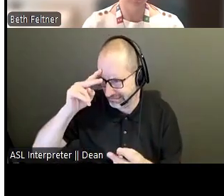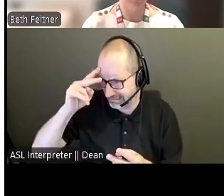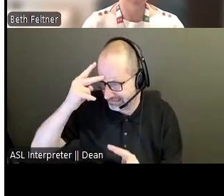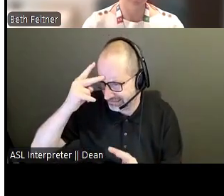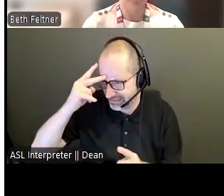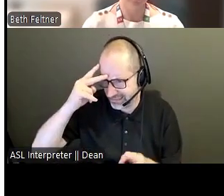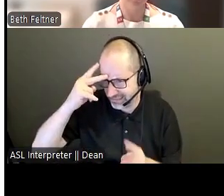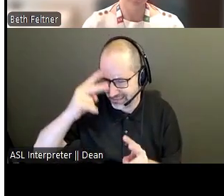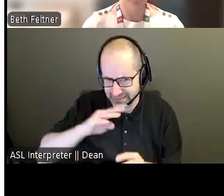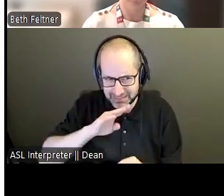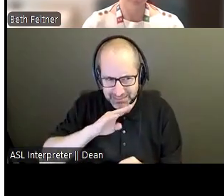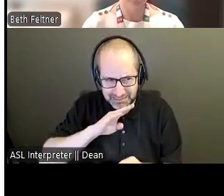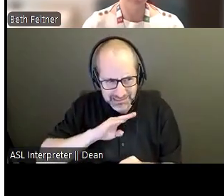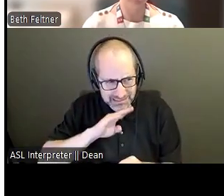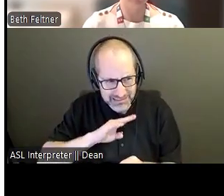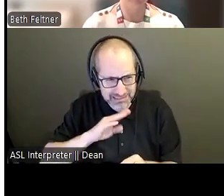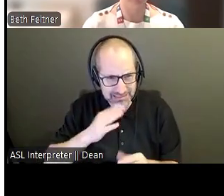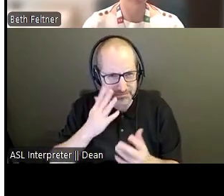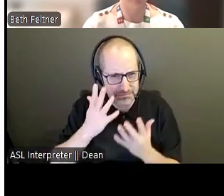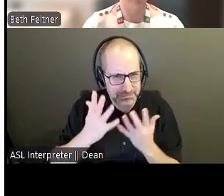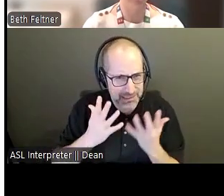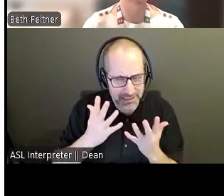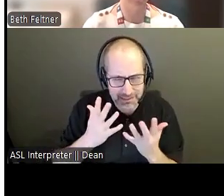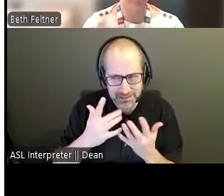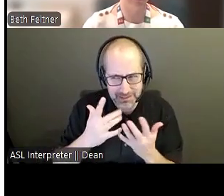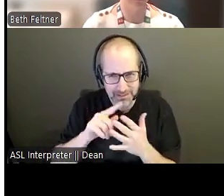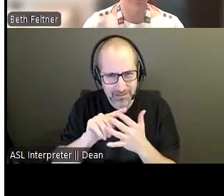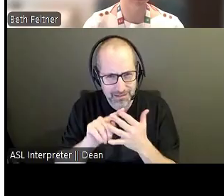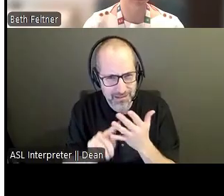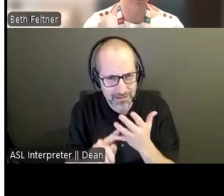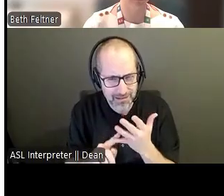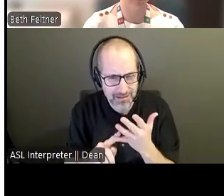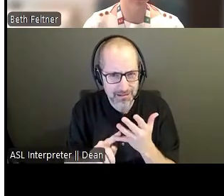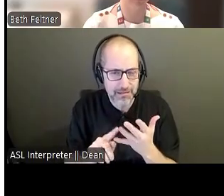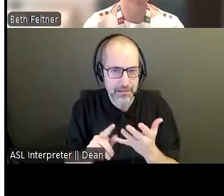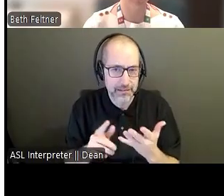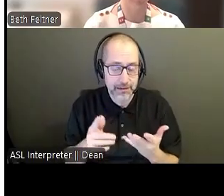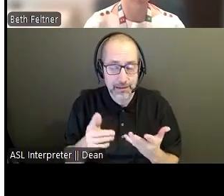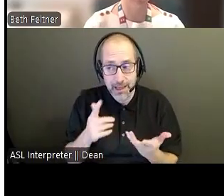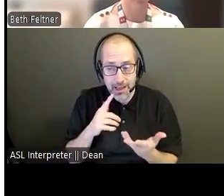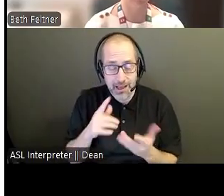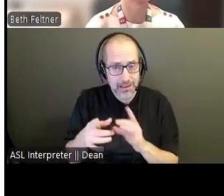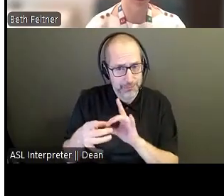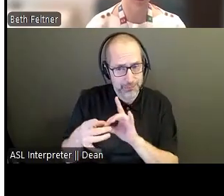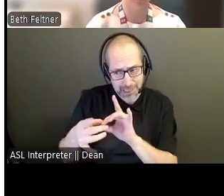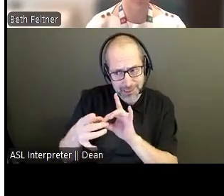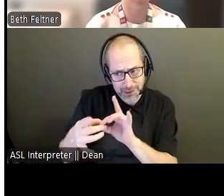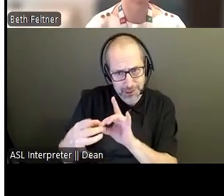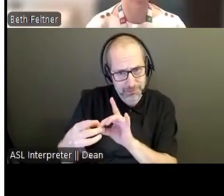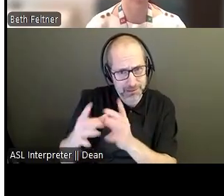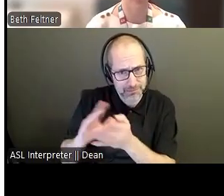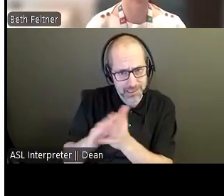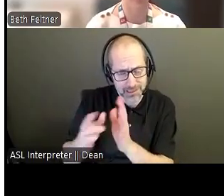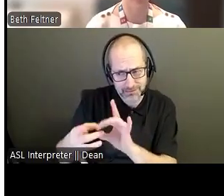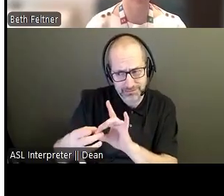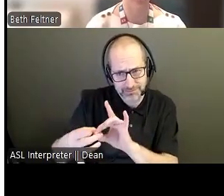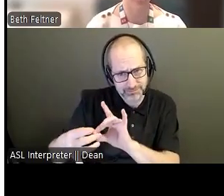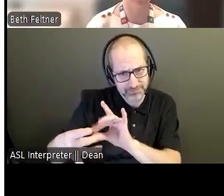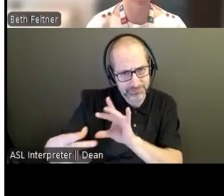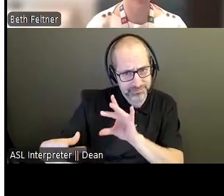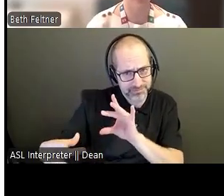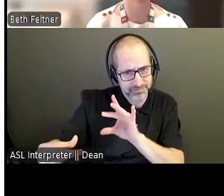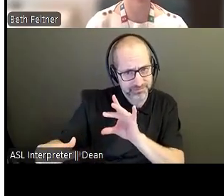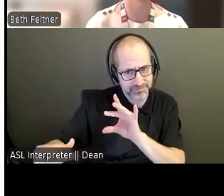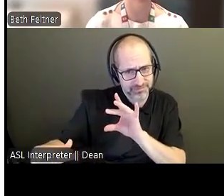having miscommunications. Of course, this leads to strained relationships, miscommunication, emotional